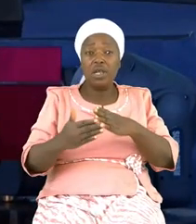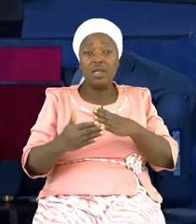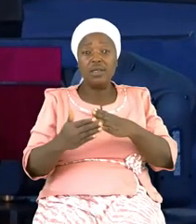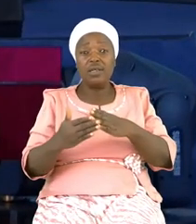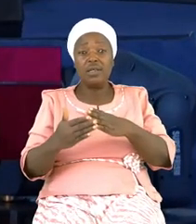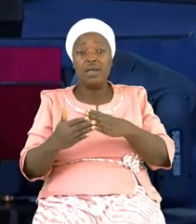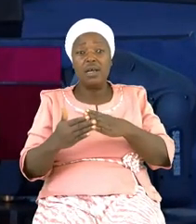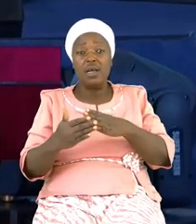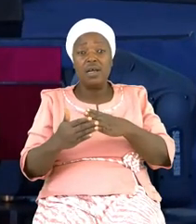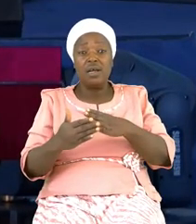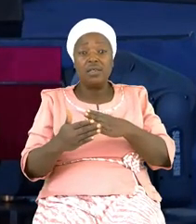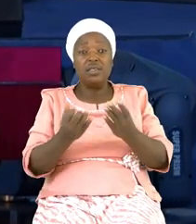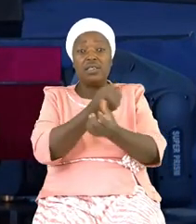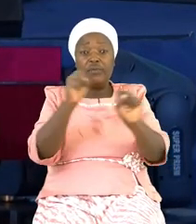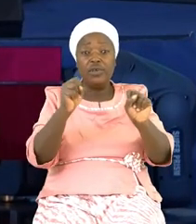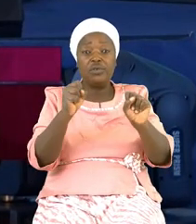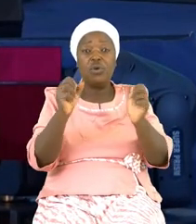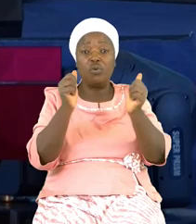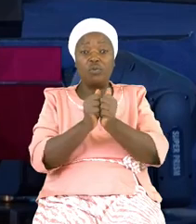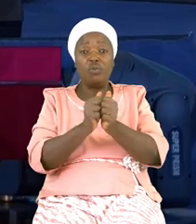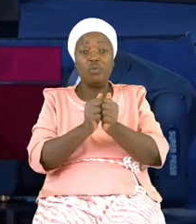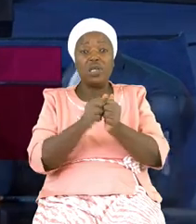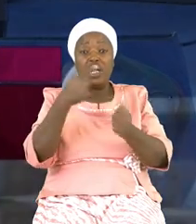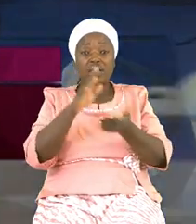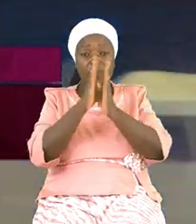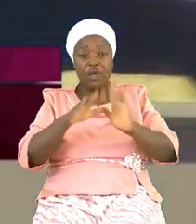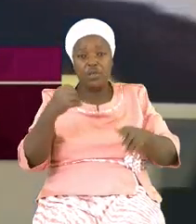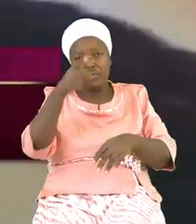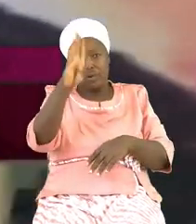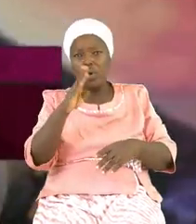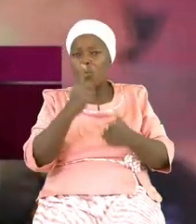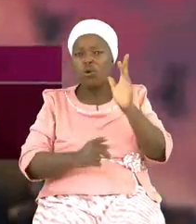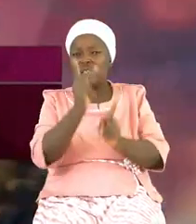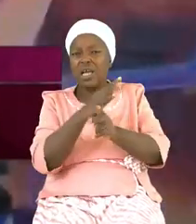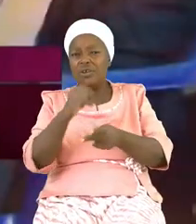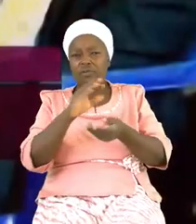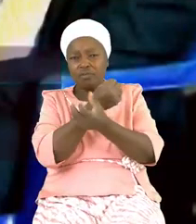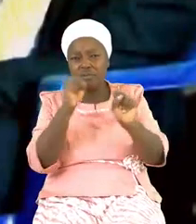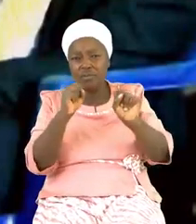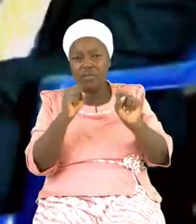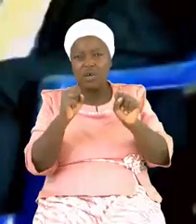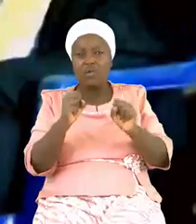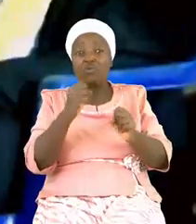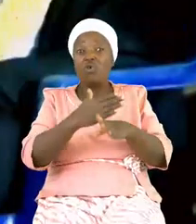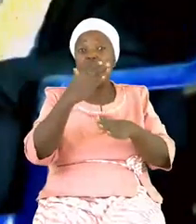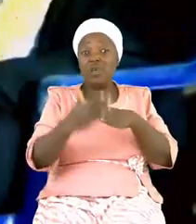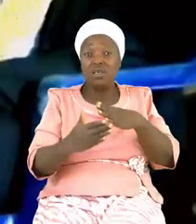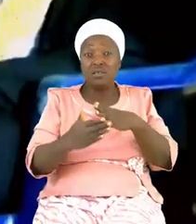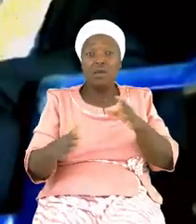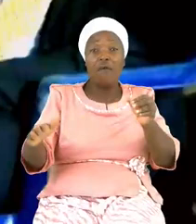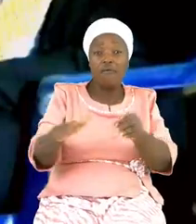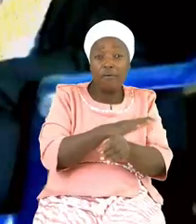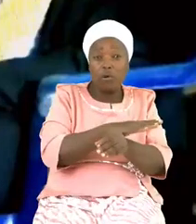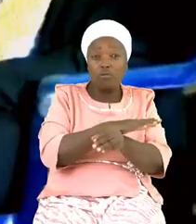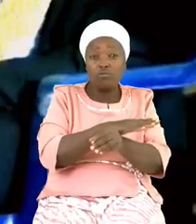with peace of God. What kind of redemption? Total, full,